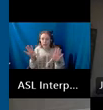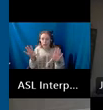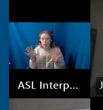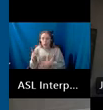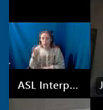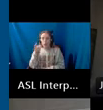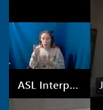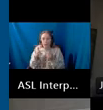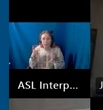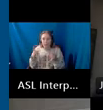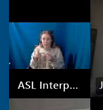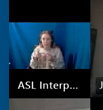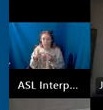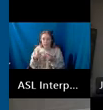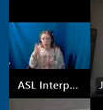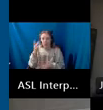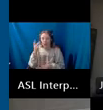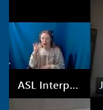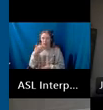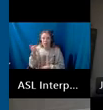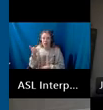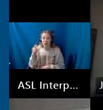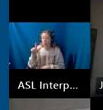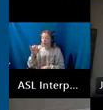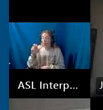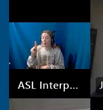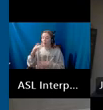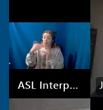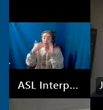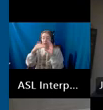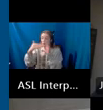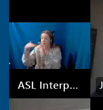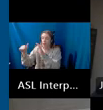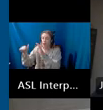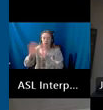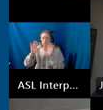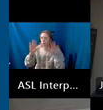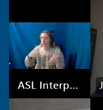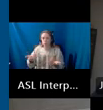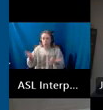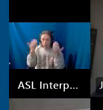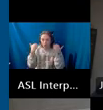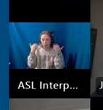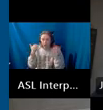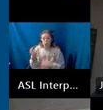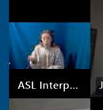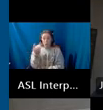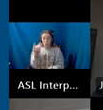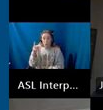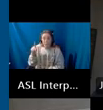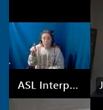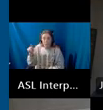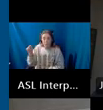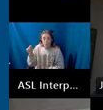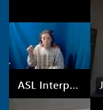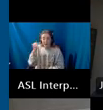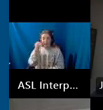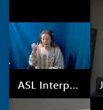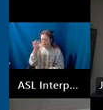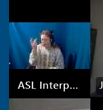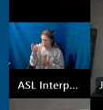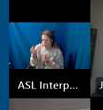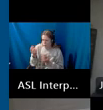to having to go around and sharing links and all of that sort of thing. So I want to go through this PowerPoint. I want to talk through some pieces, give you a chance to